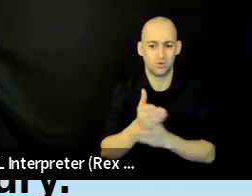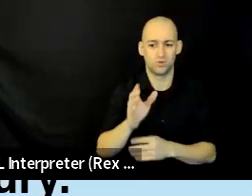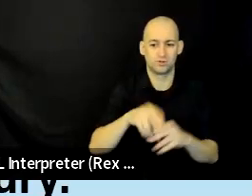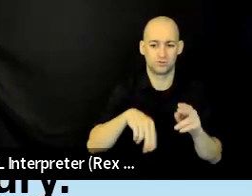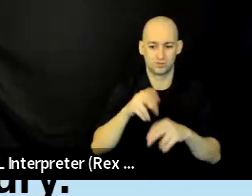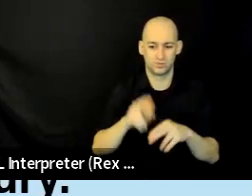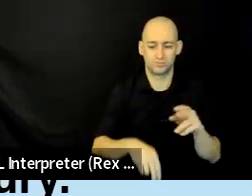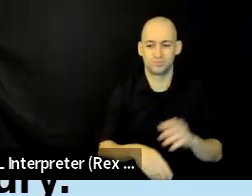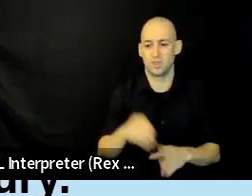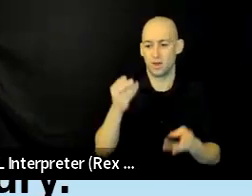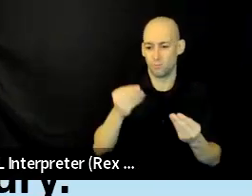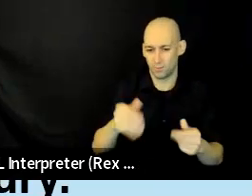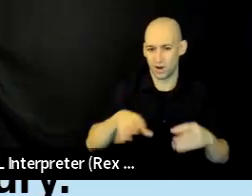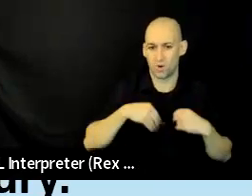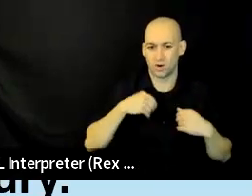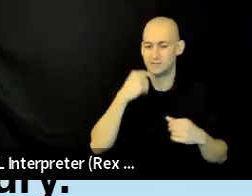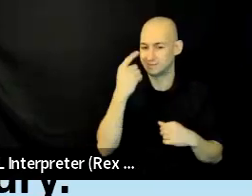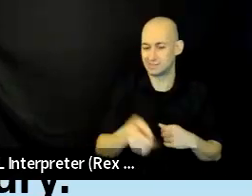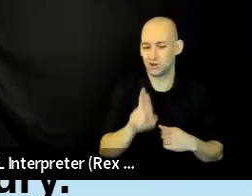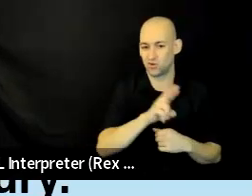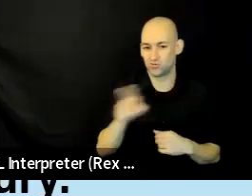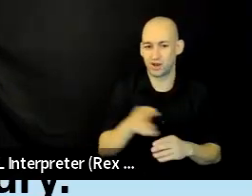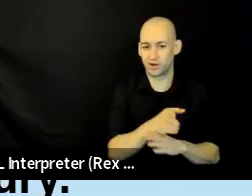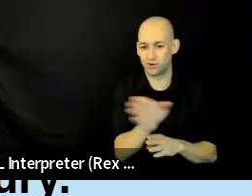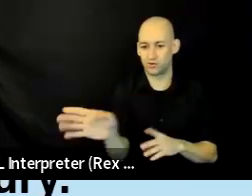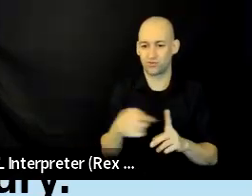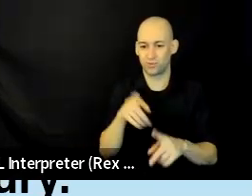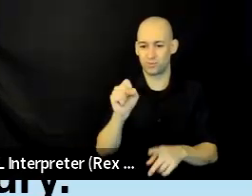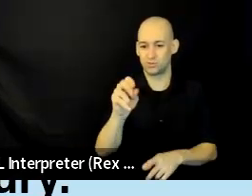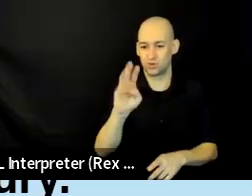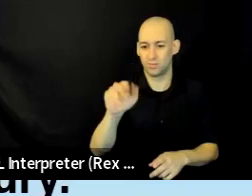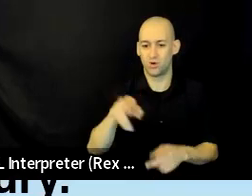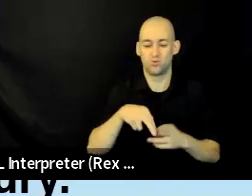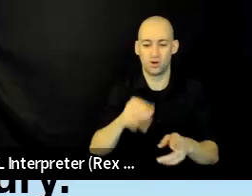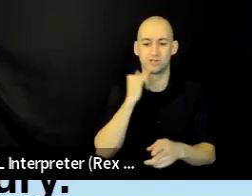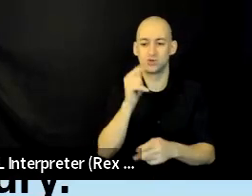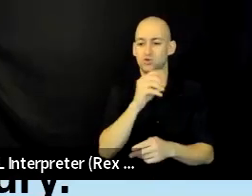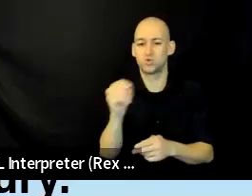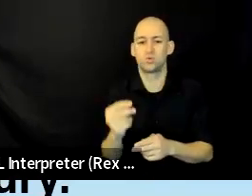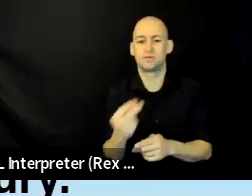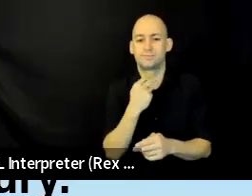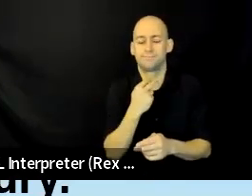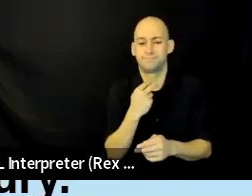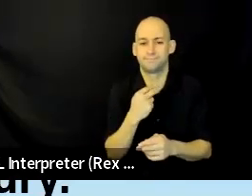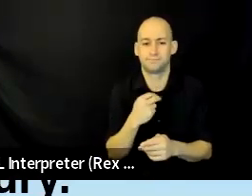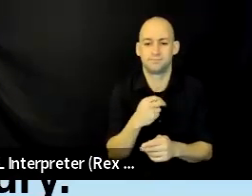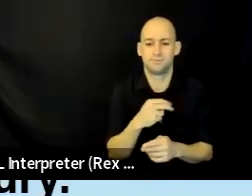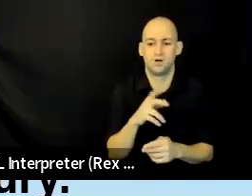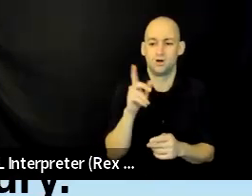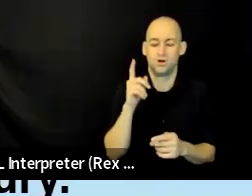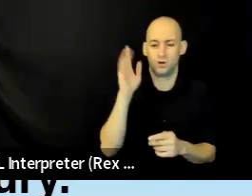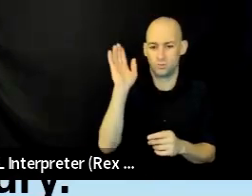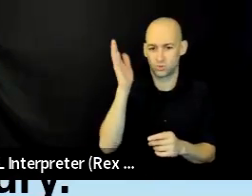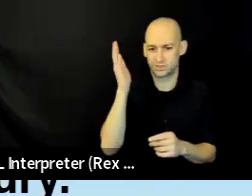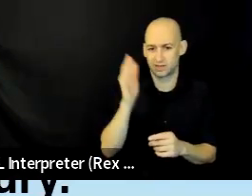Property owner contends right turn from Wilsona Road into the truck stop is too tight. To present the